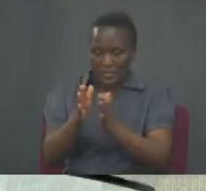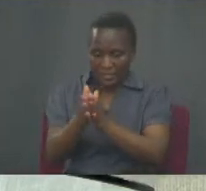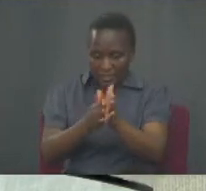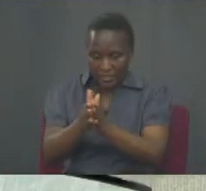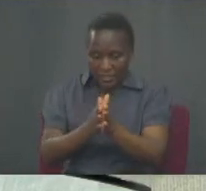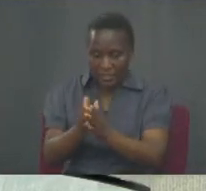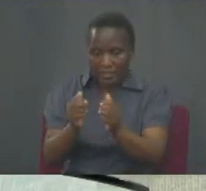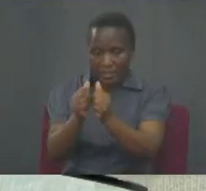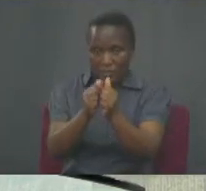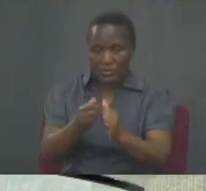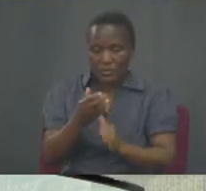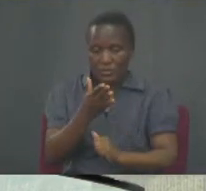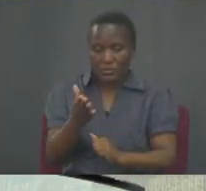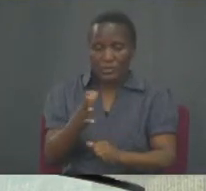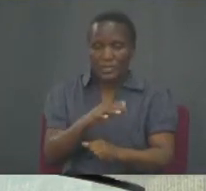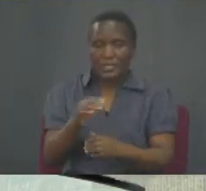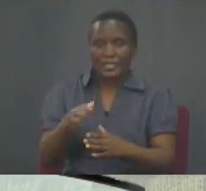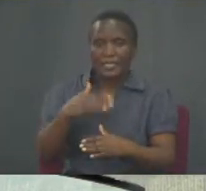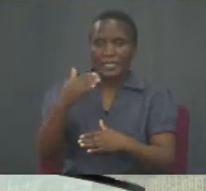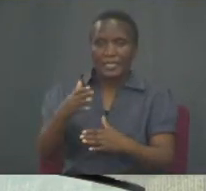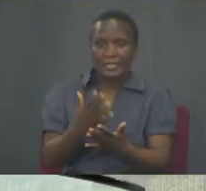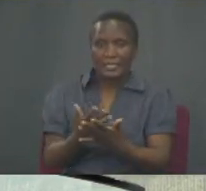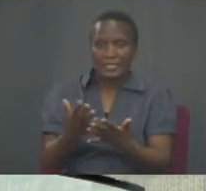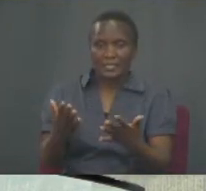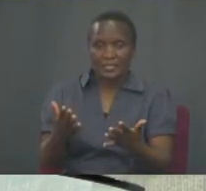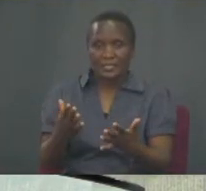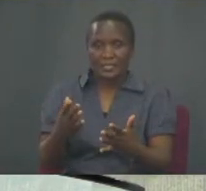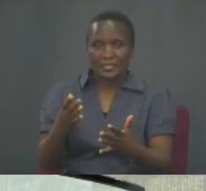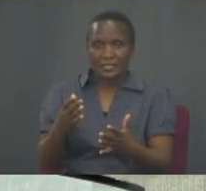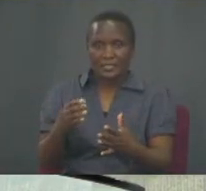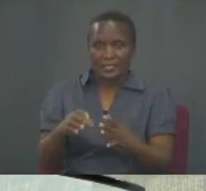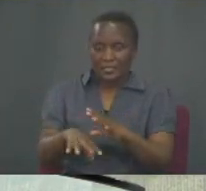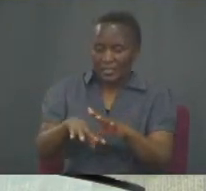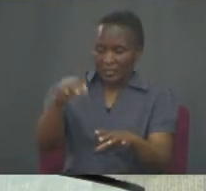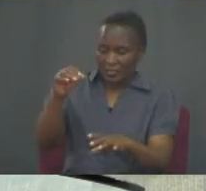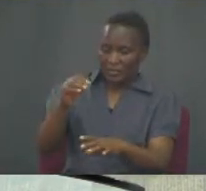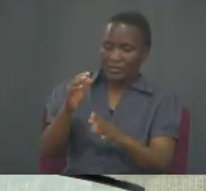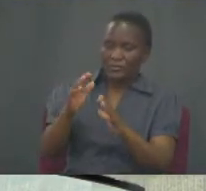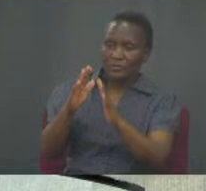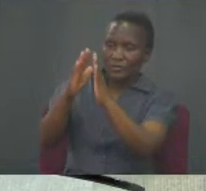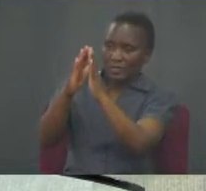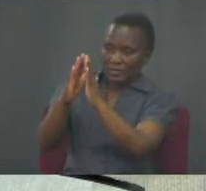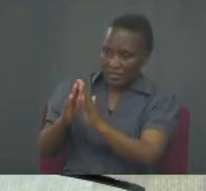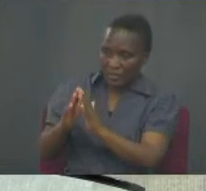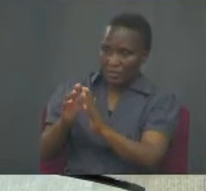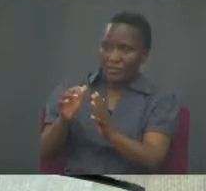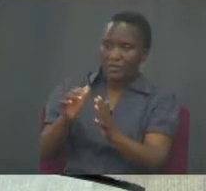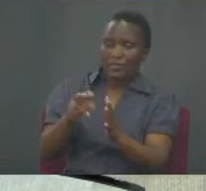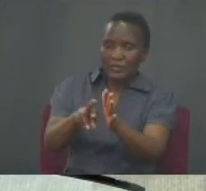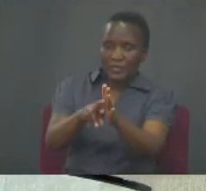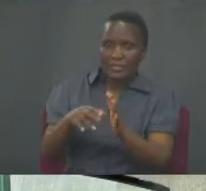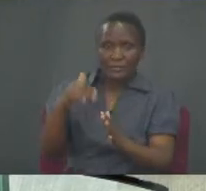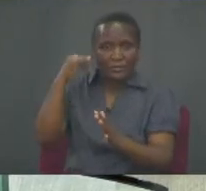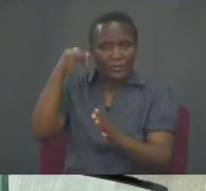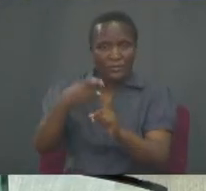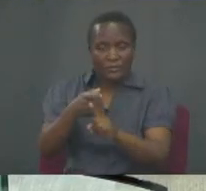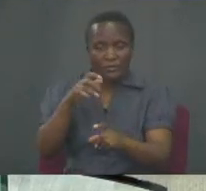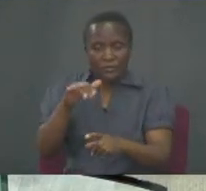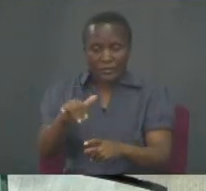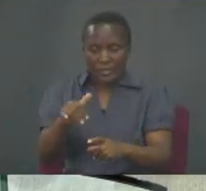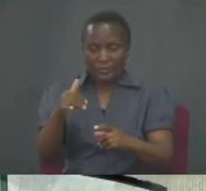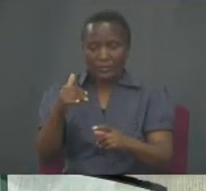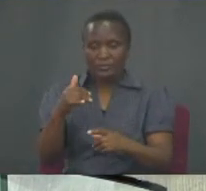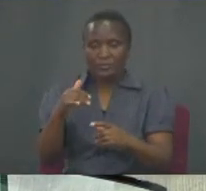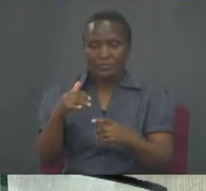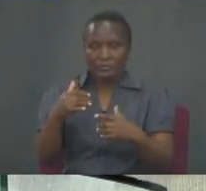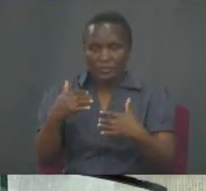next thing, you are getting out of the house to receive calls from that other person. Sin grows worse in degree. Are